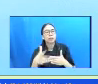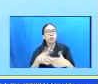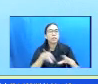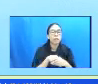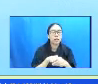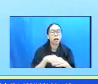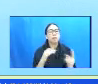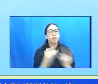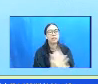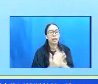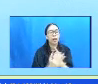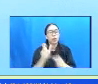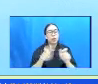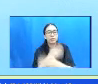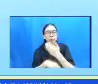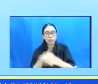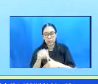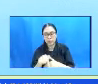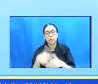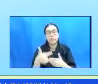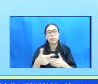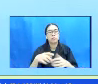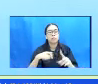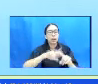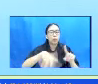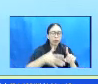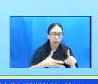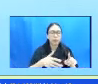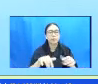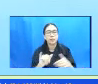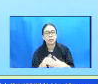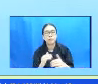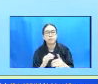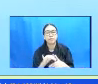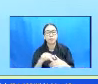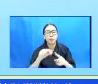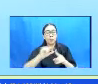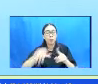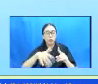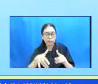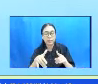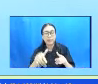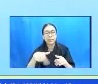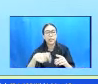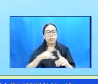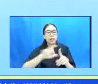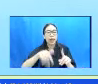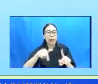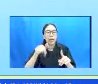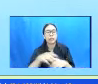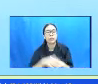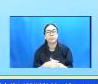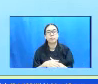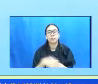district and a regional level. And I know we'll get to talk about the different levels of governance as well later on in this discussion, which